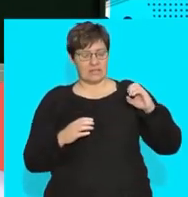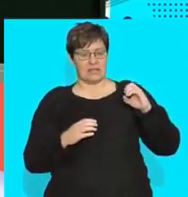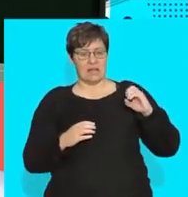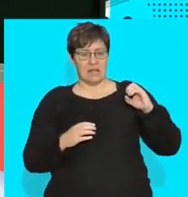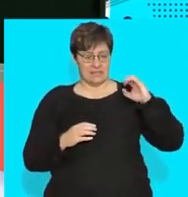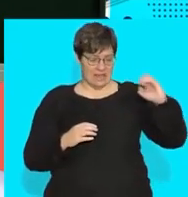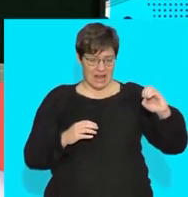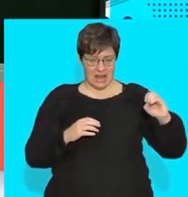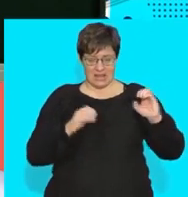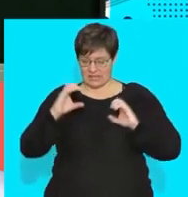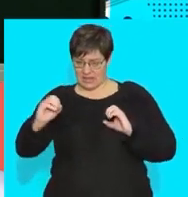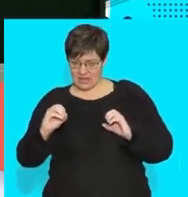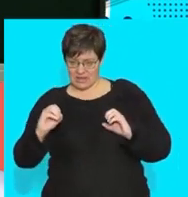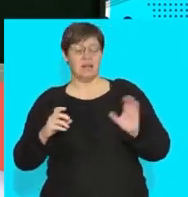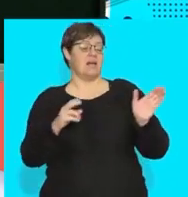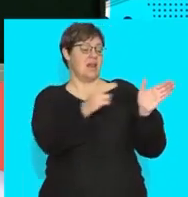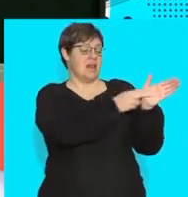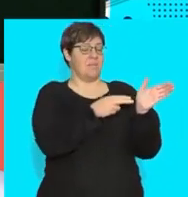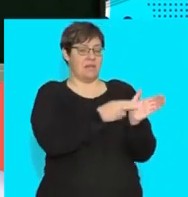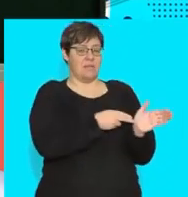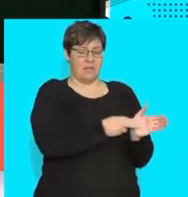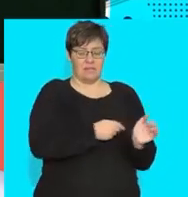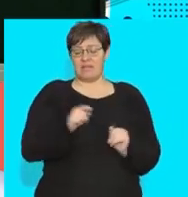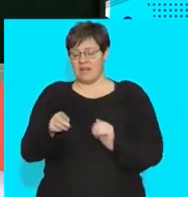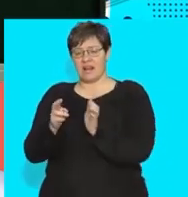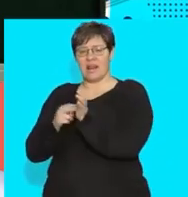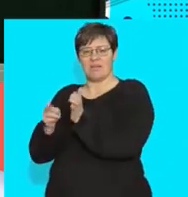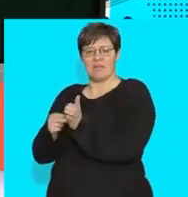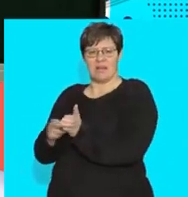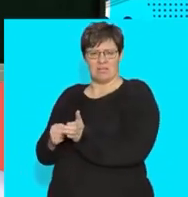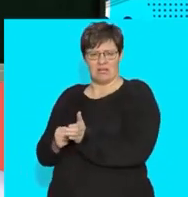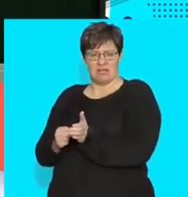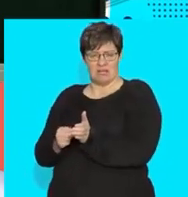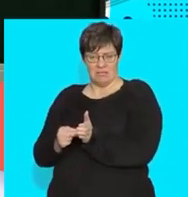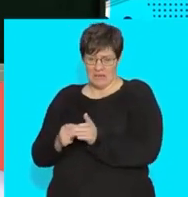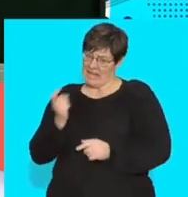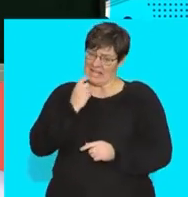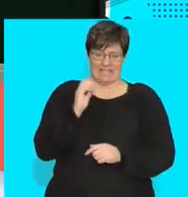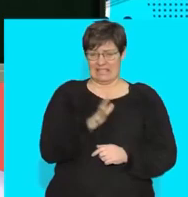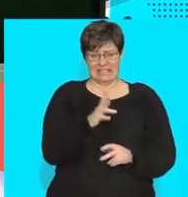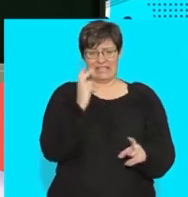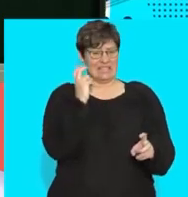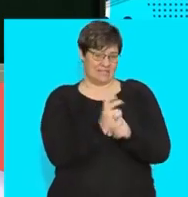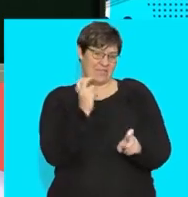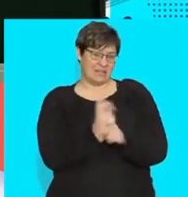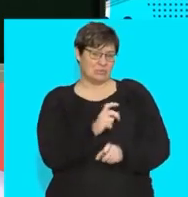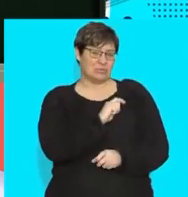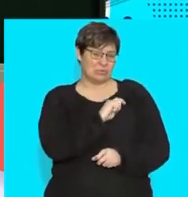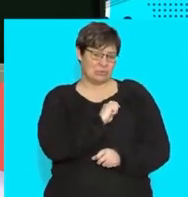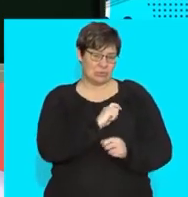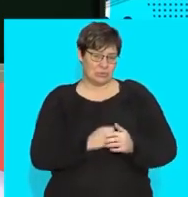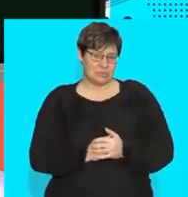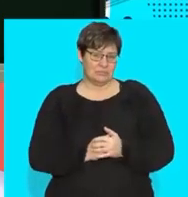the cell, if I was to say that. And the words are actually not that, they're quite difficult. They're not that